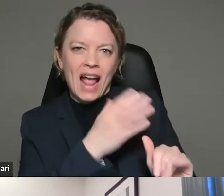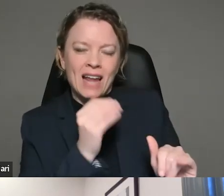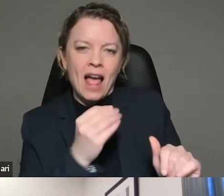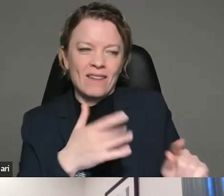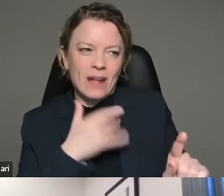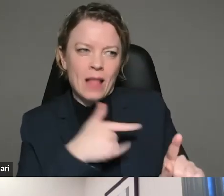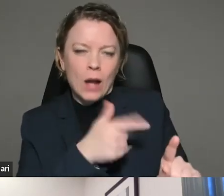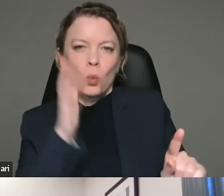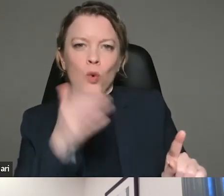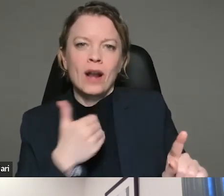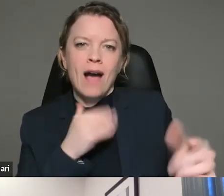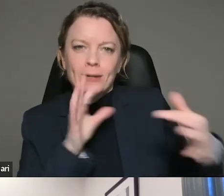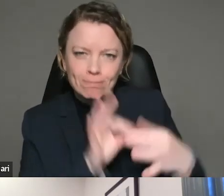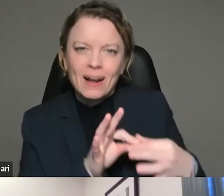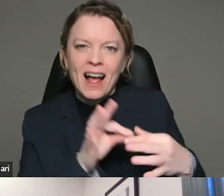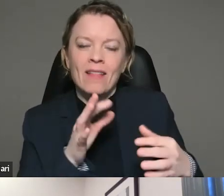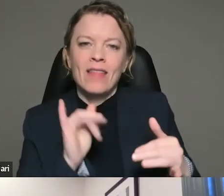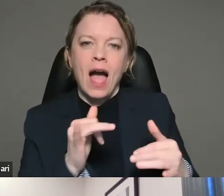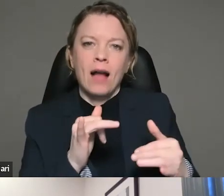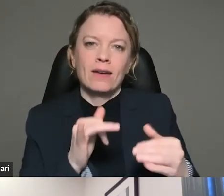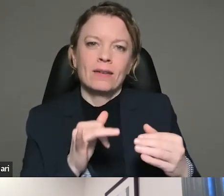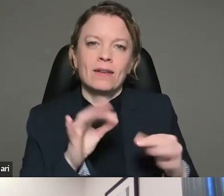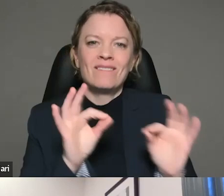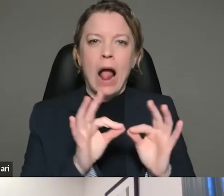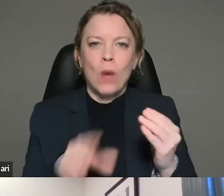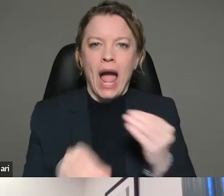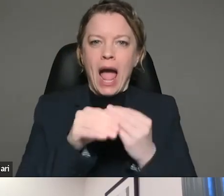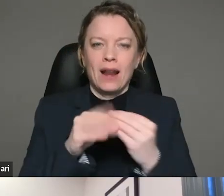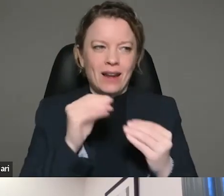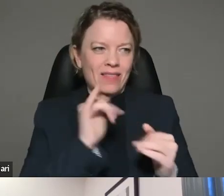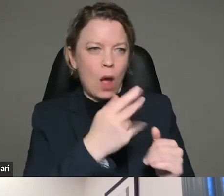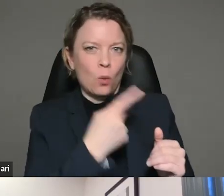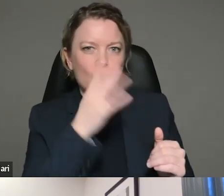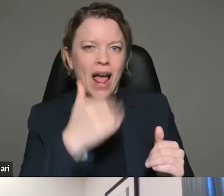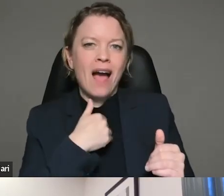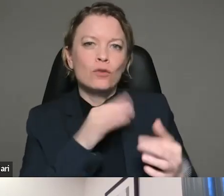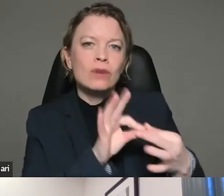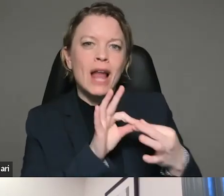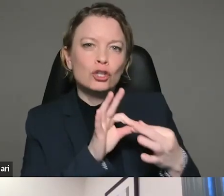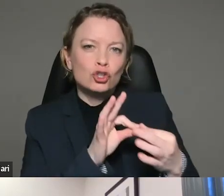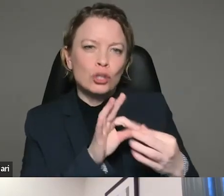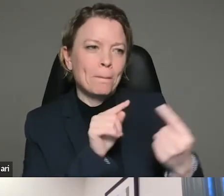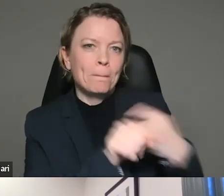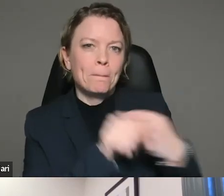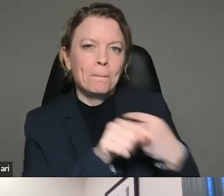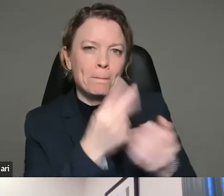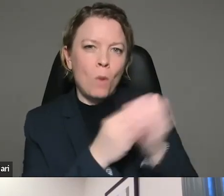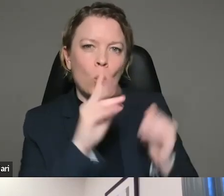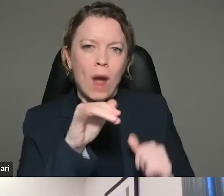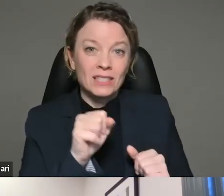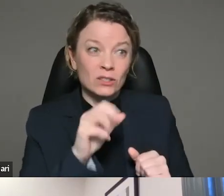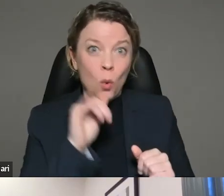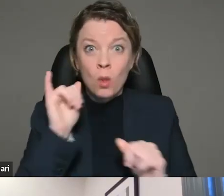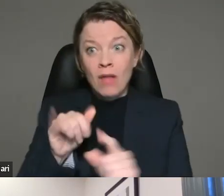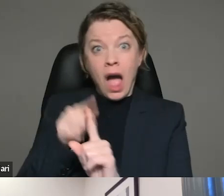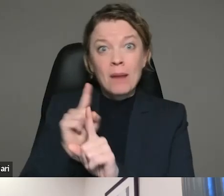like there was going to be a value add, and we could have a relationship that worked both ways. So he was very helpful to me to just come